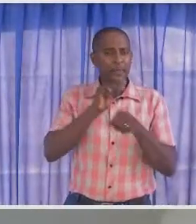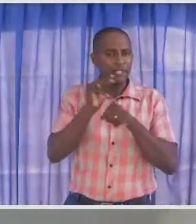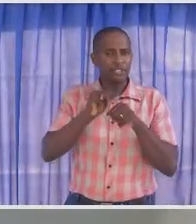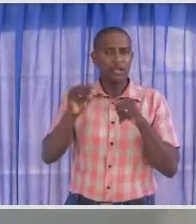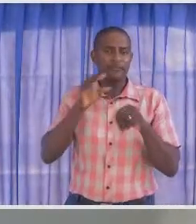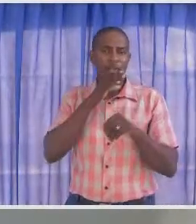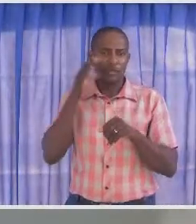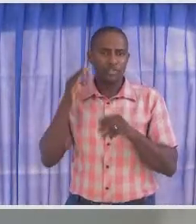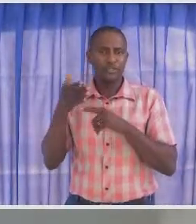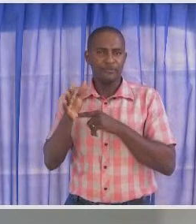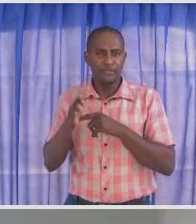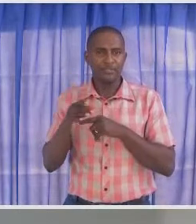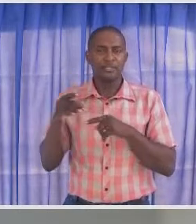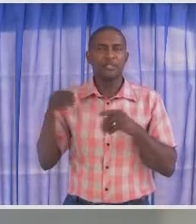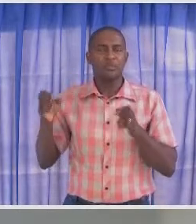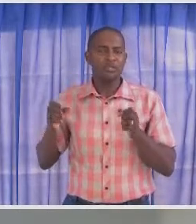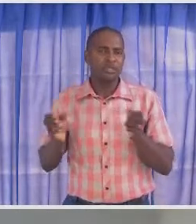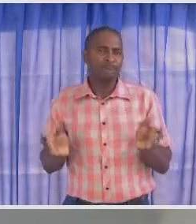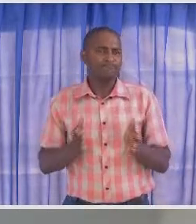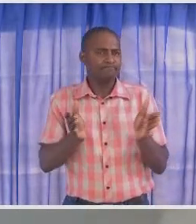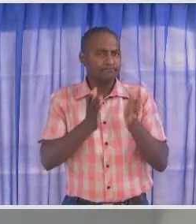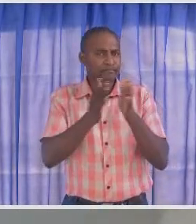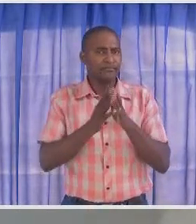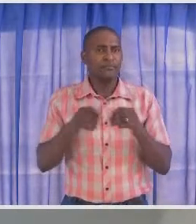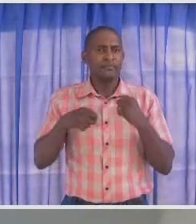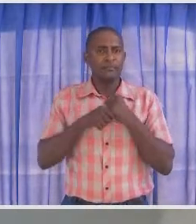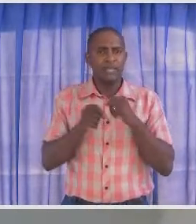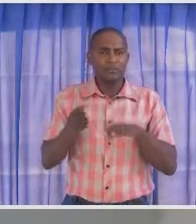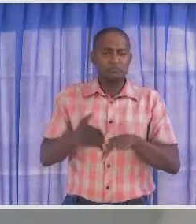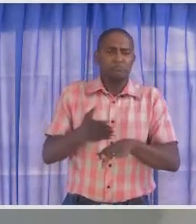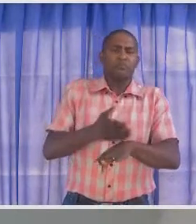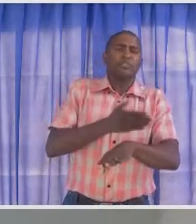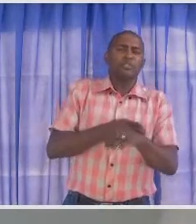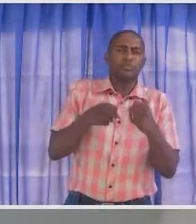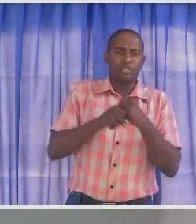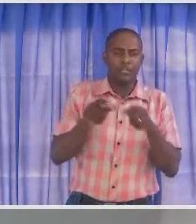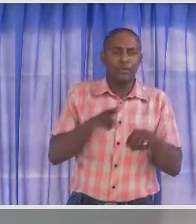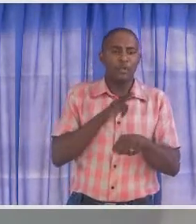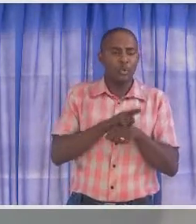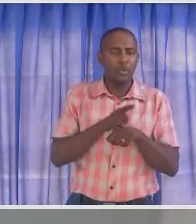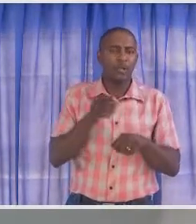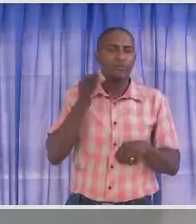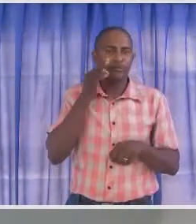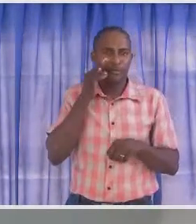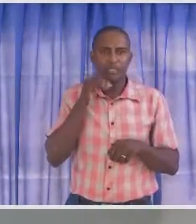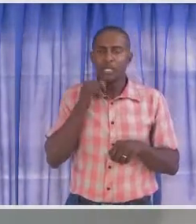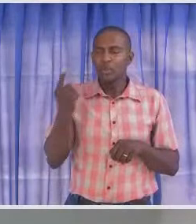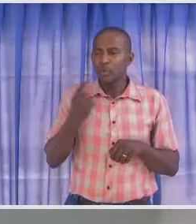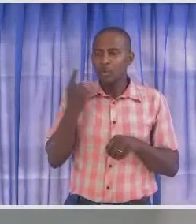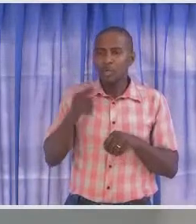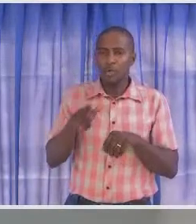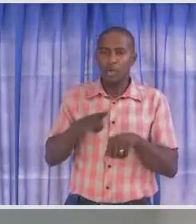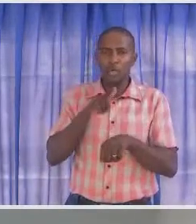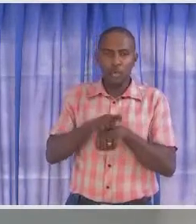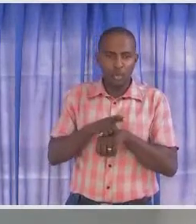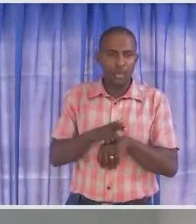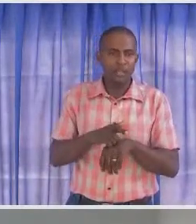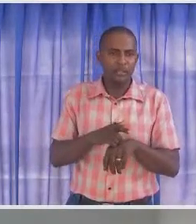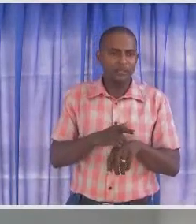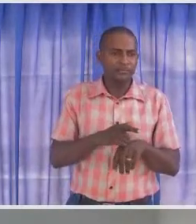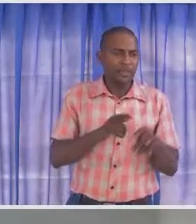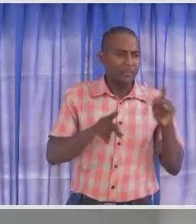push to encourage increased production of local produce, not only for local consumption, but for